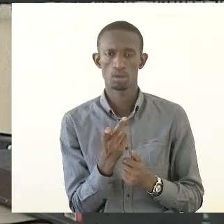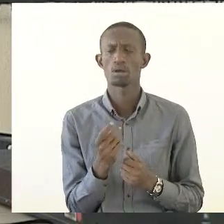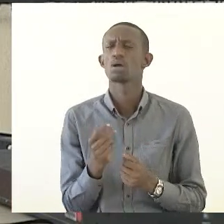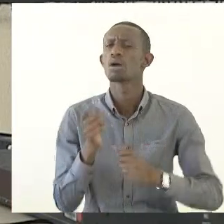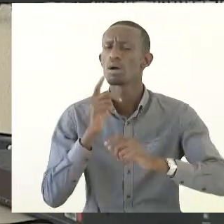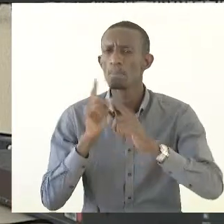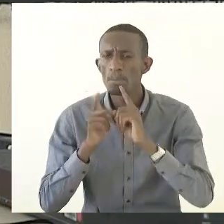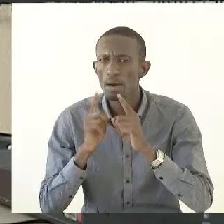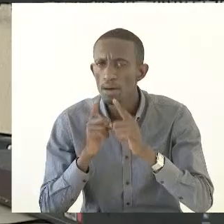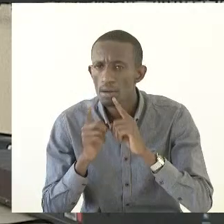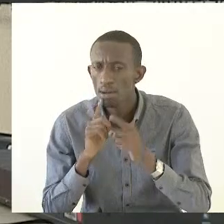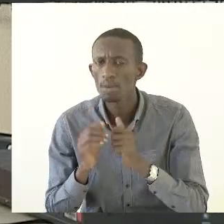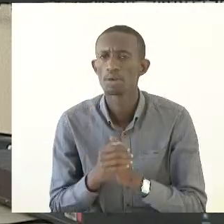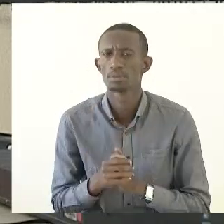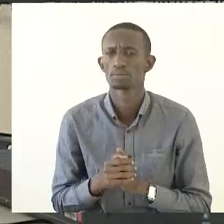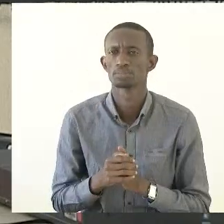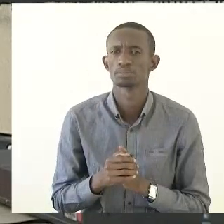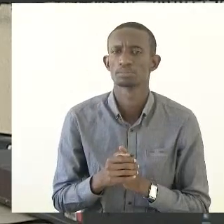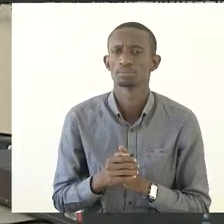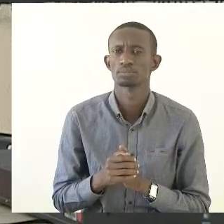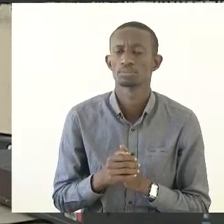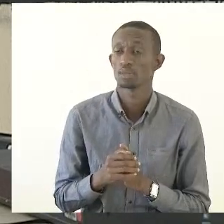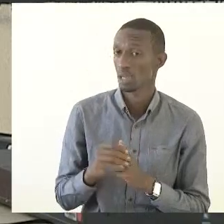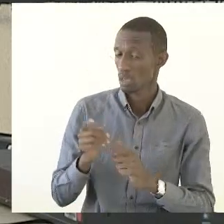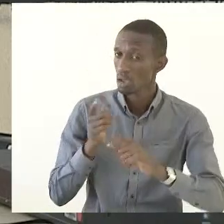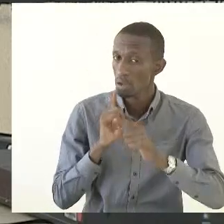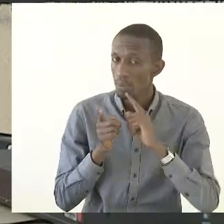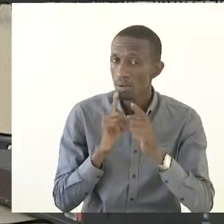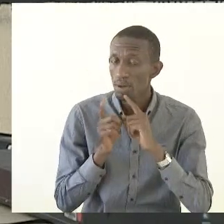of iodine, which is brown in color,